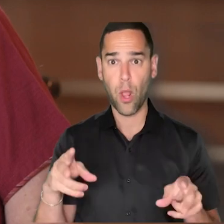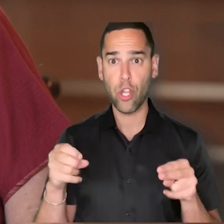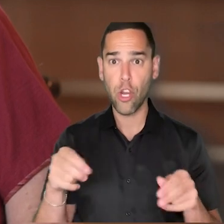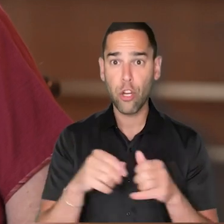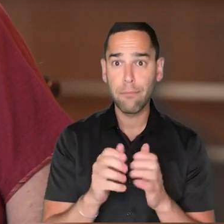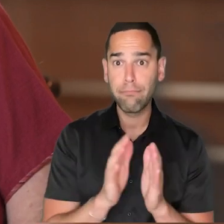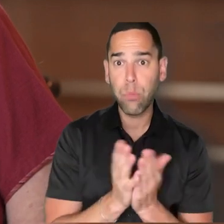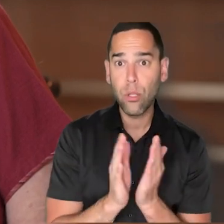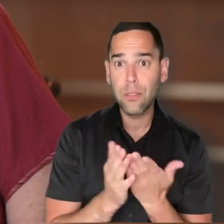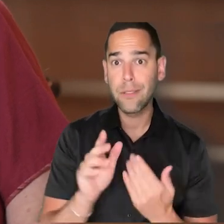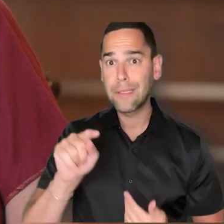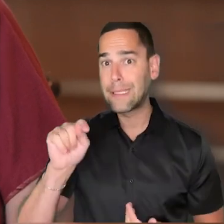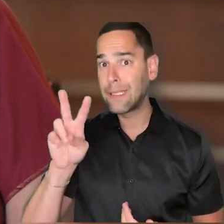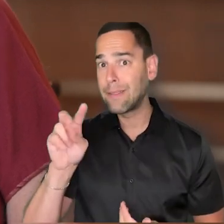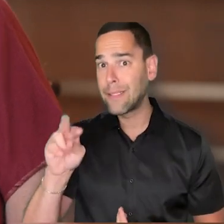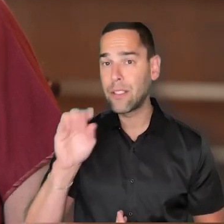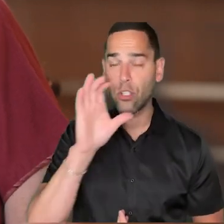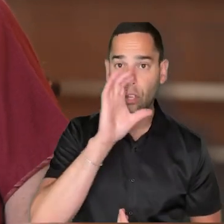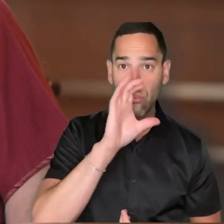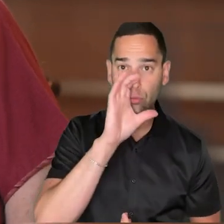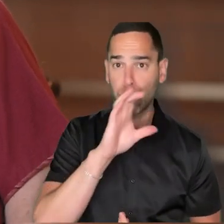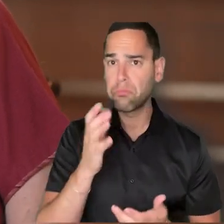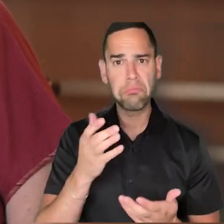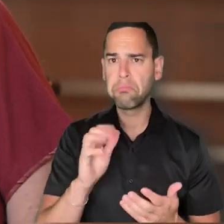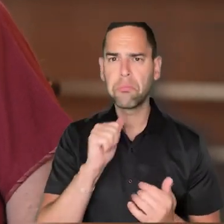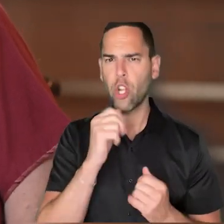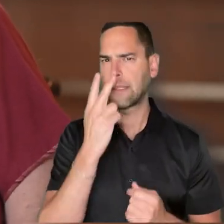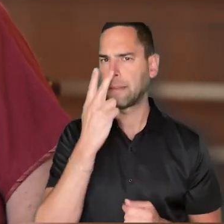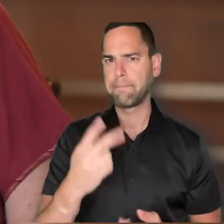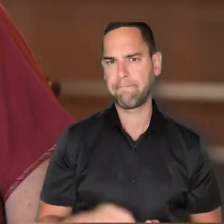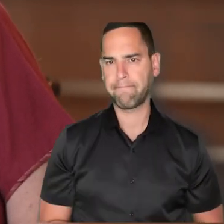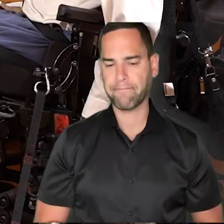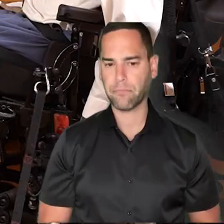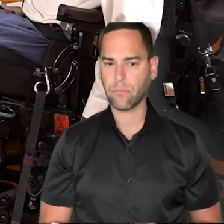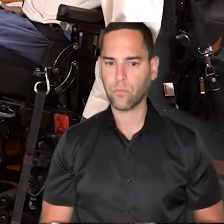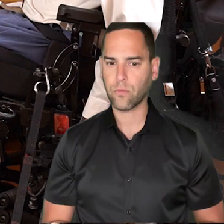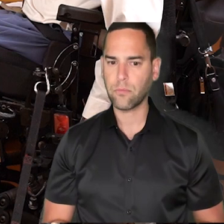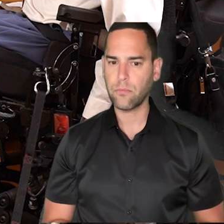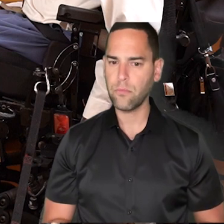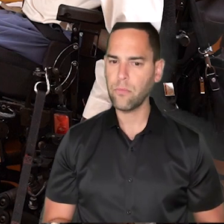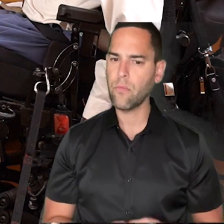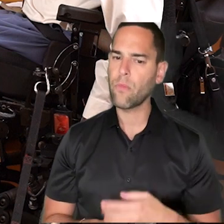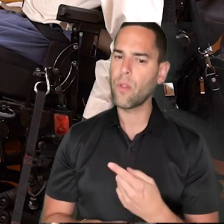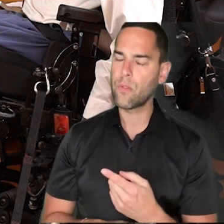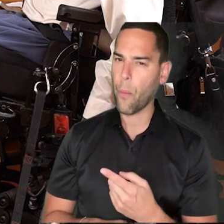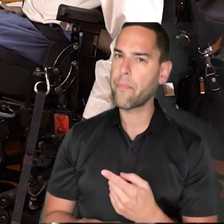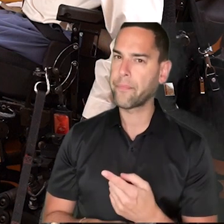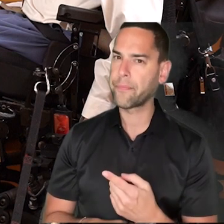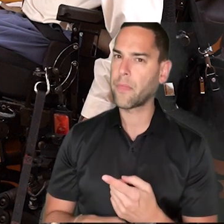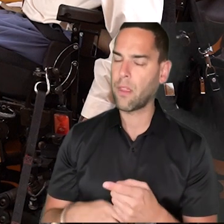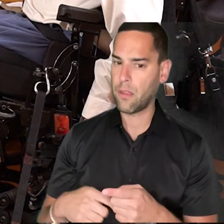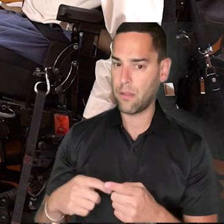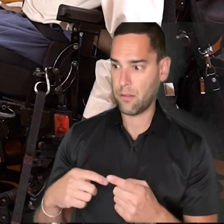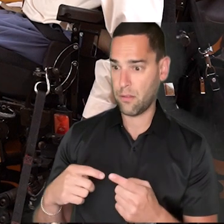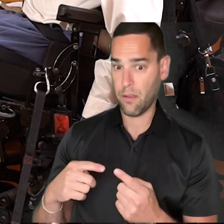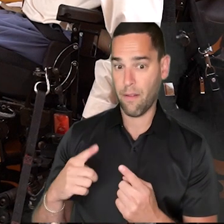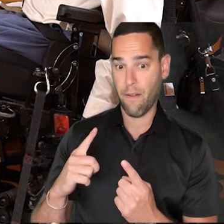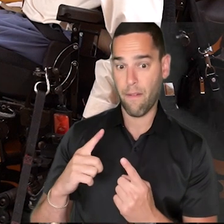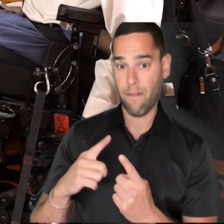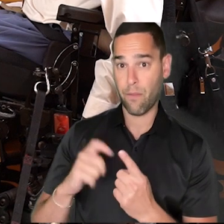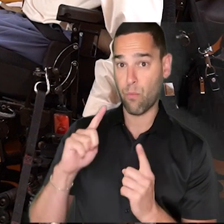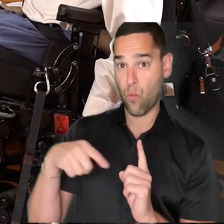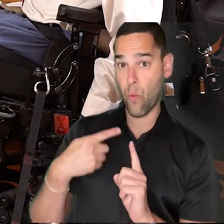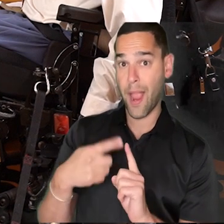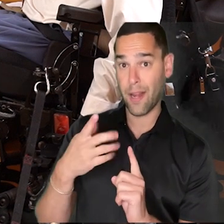books or on TV or in cartoons or comics or any place. Do you think that since the time you were asked